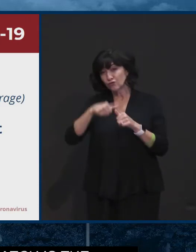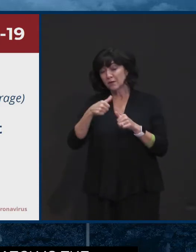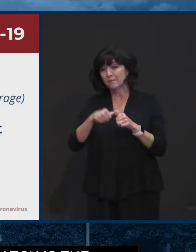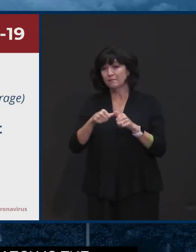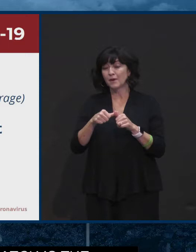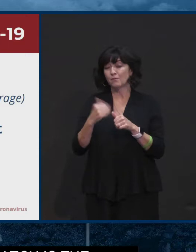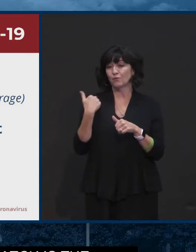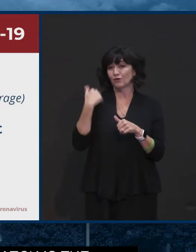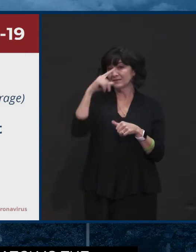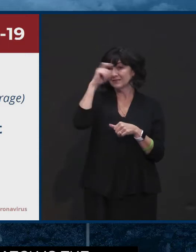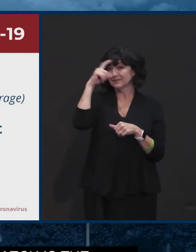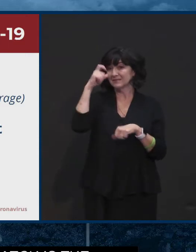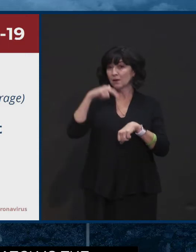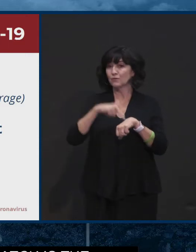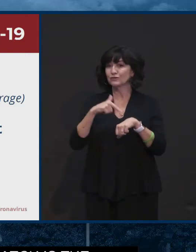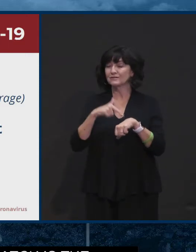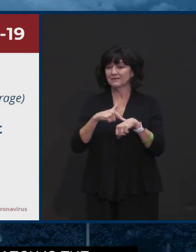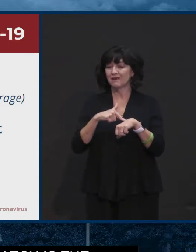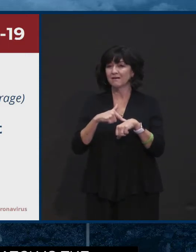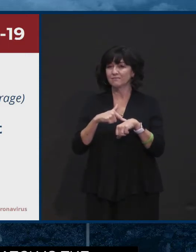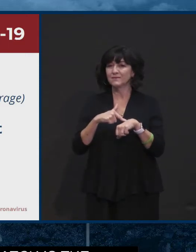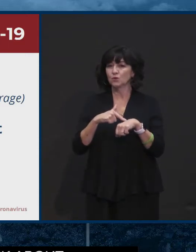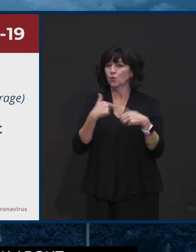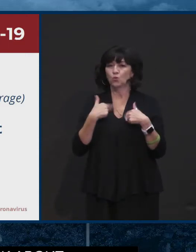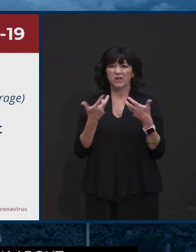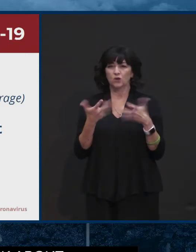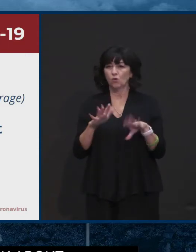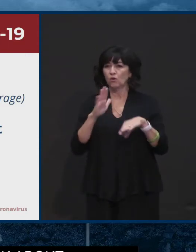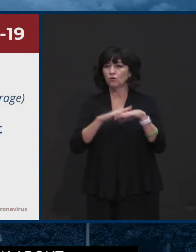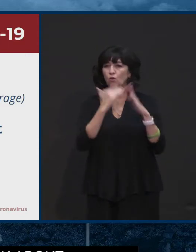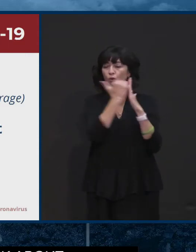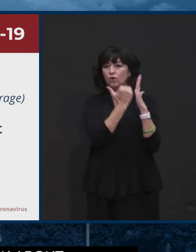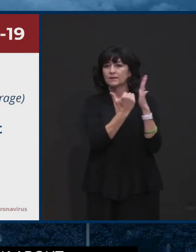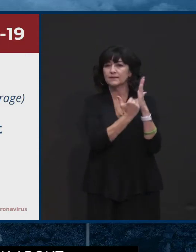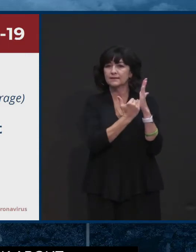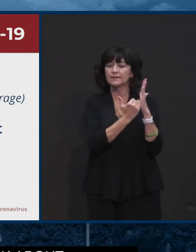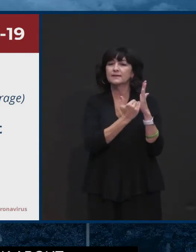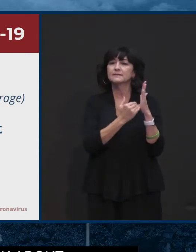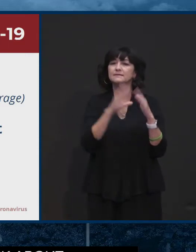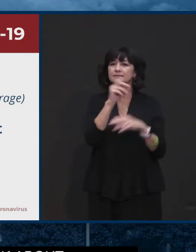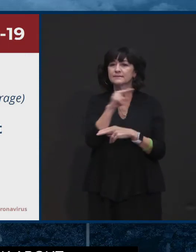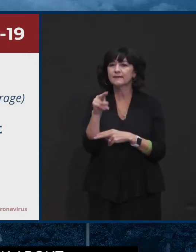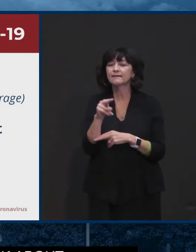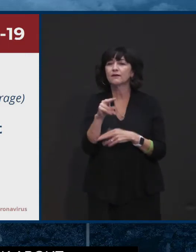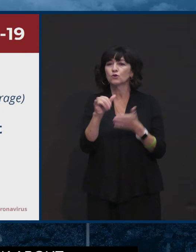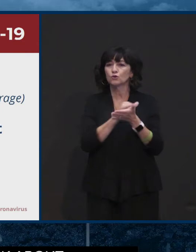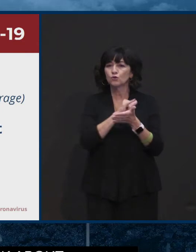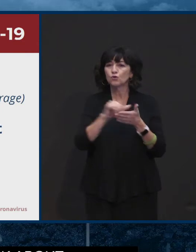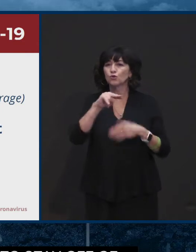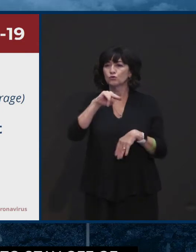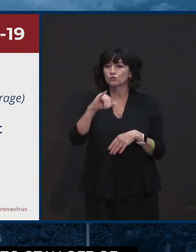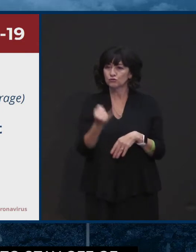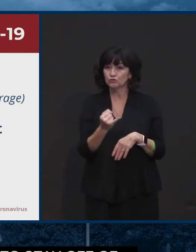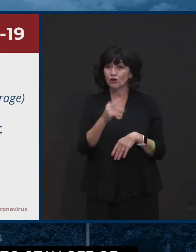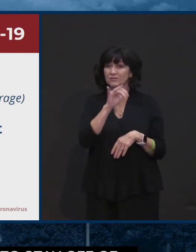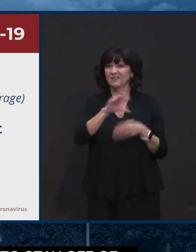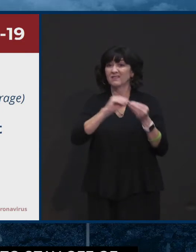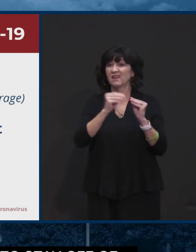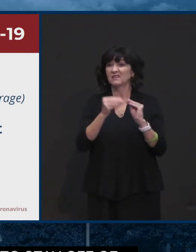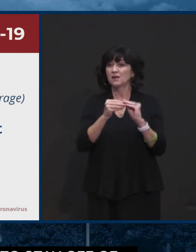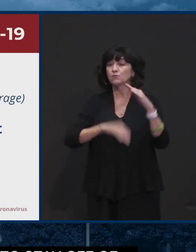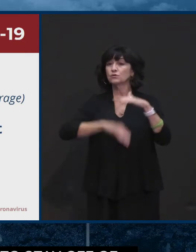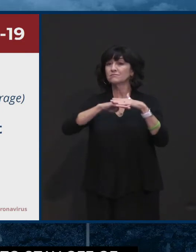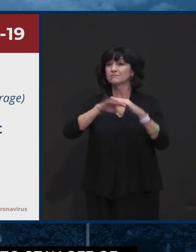in New Jersey, Pennsylvania, New York, Connecticut, that cutoff point was about 97, and so we were above 97 one